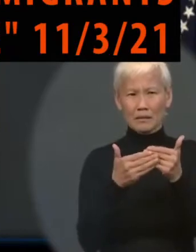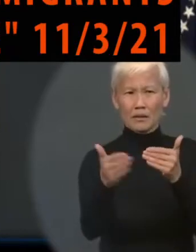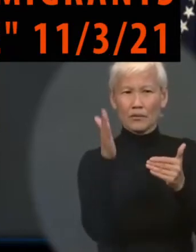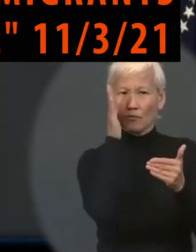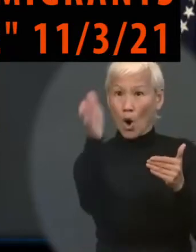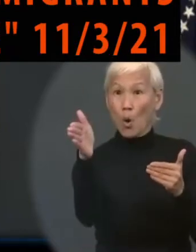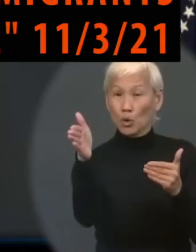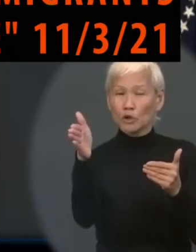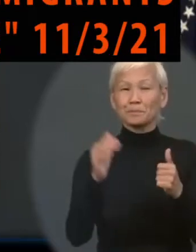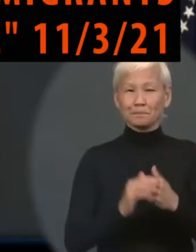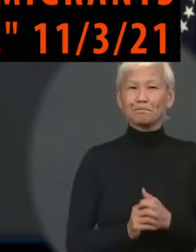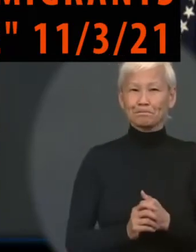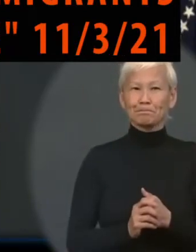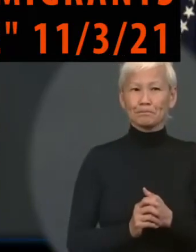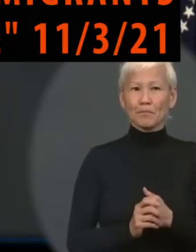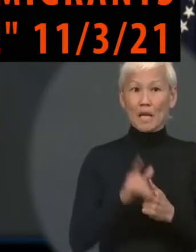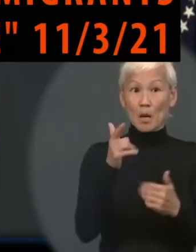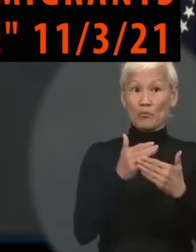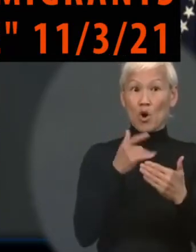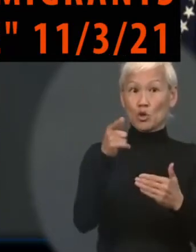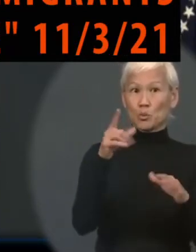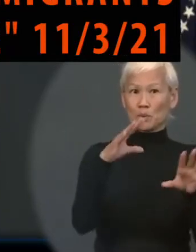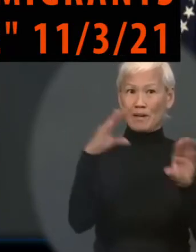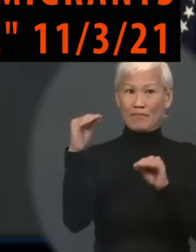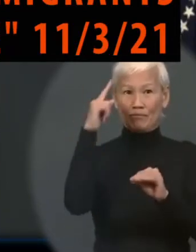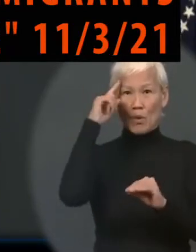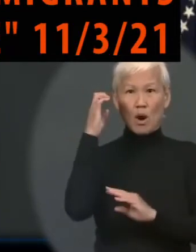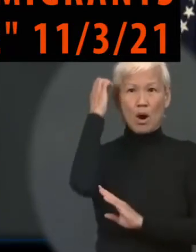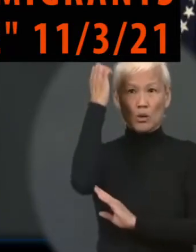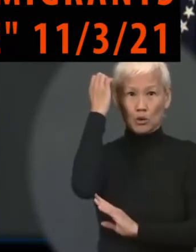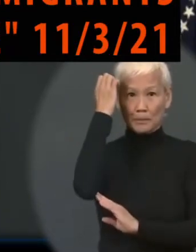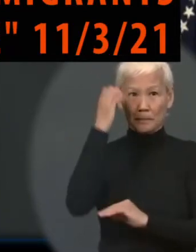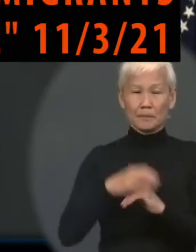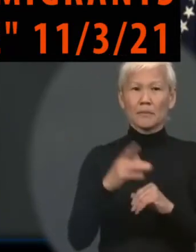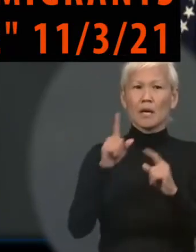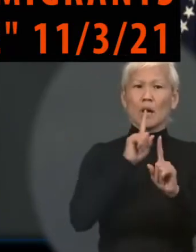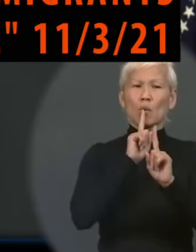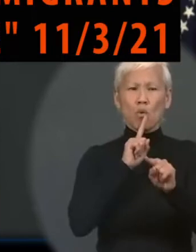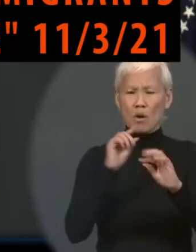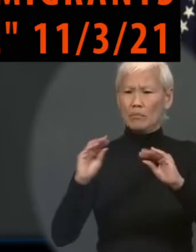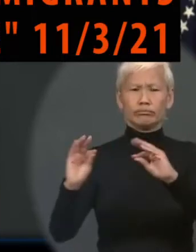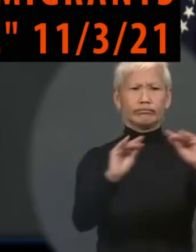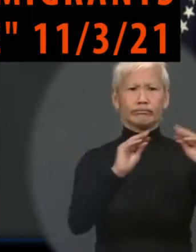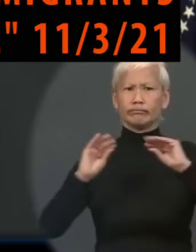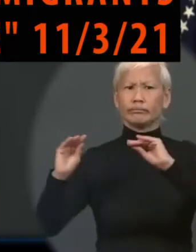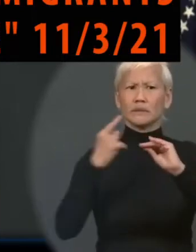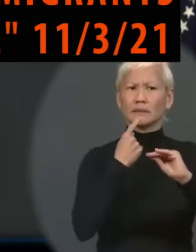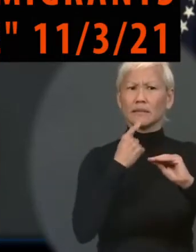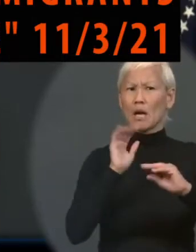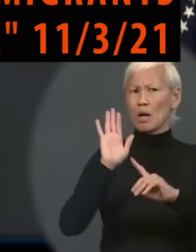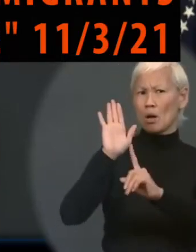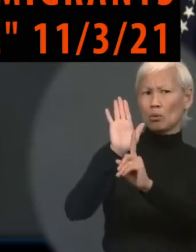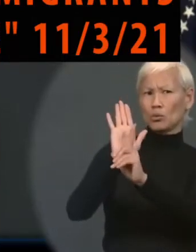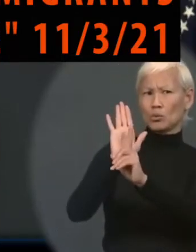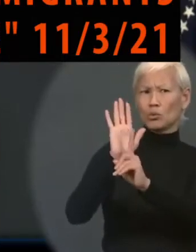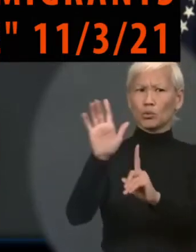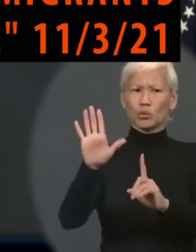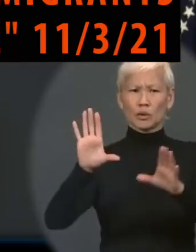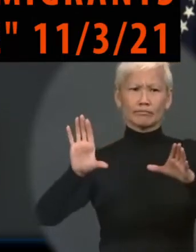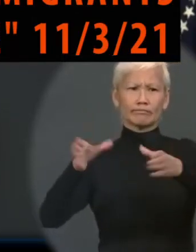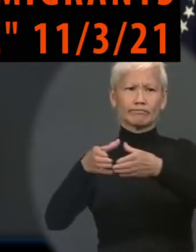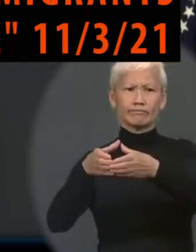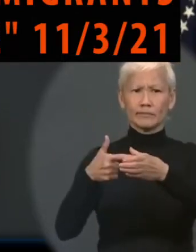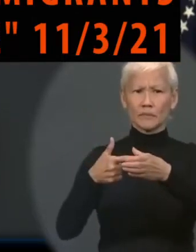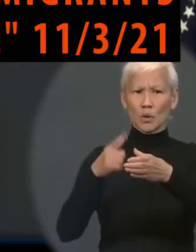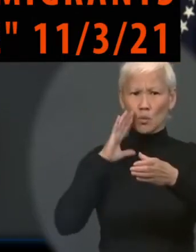your overseas trip, there were reports that were surfacing that your administration is planning to pay illegal immigrants who are separated from their families at